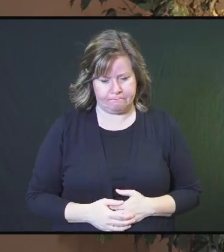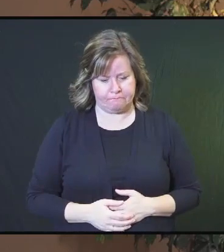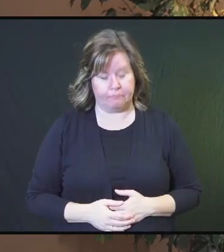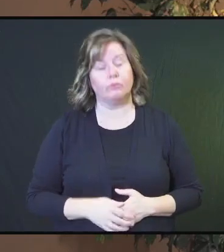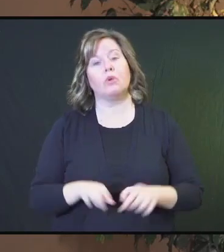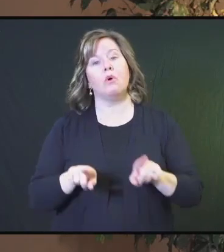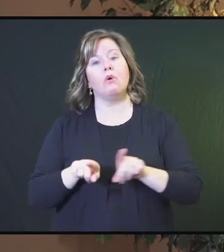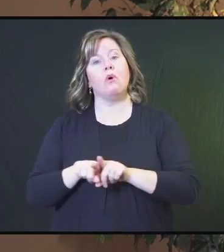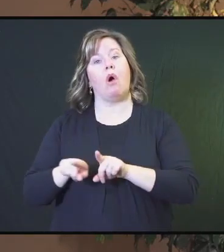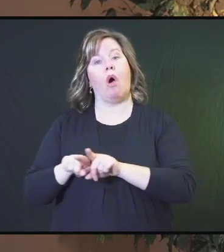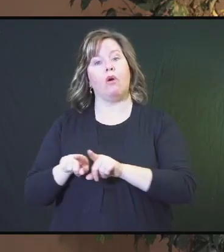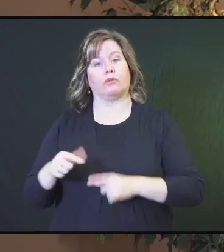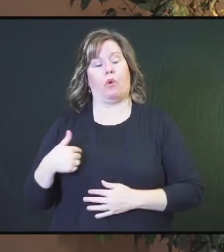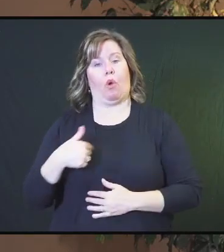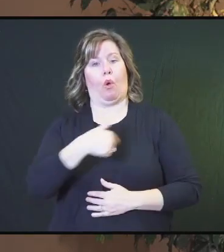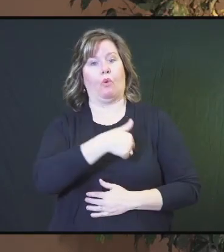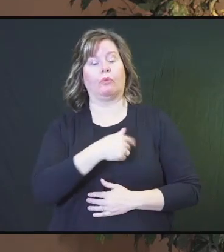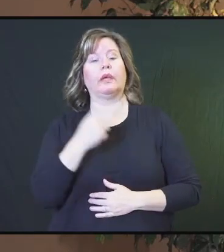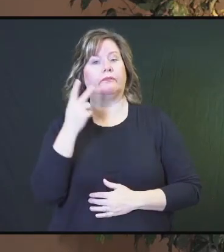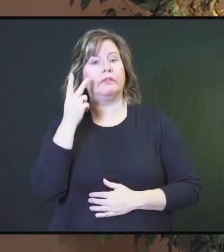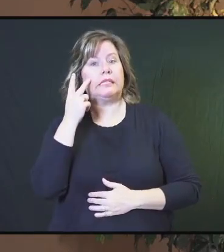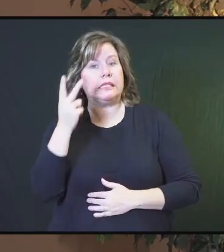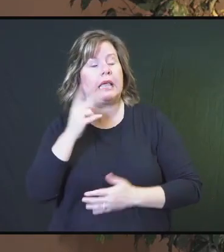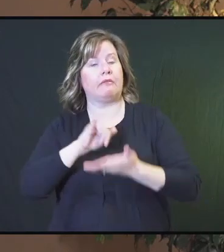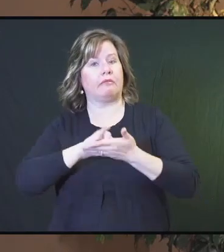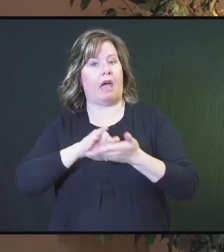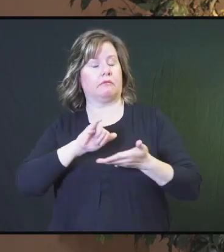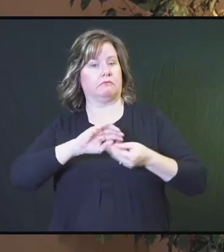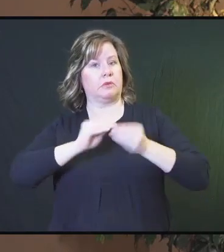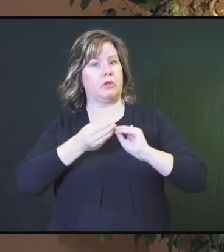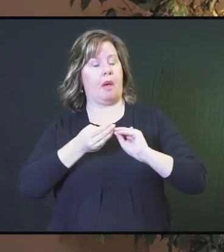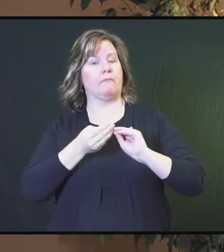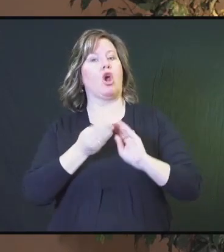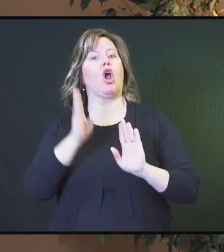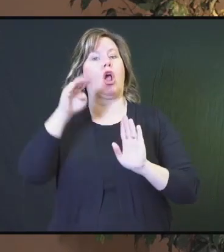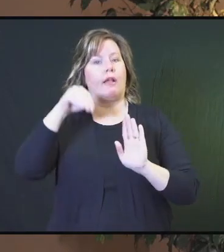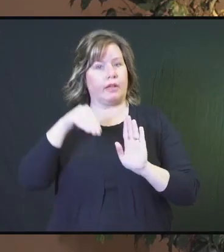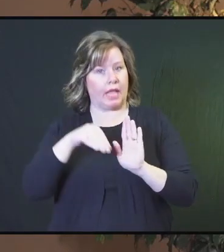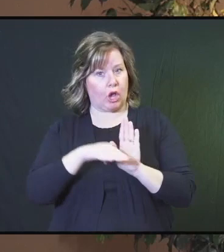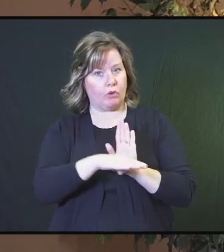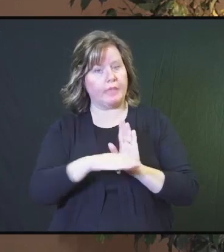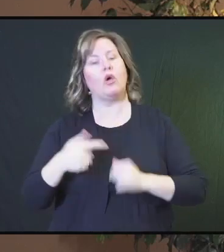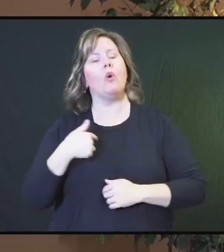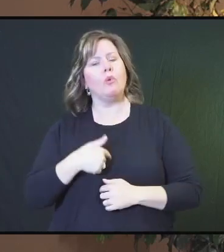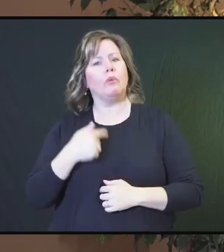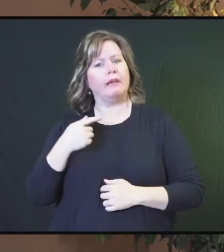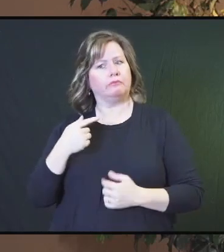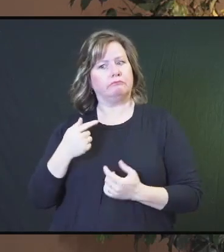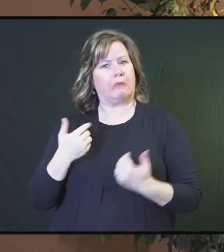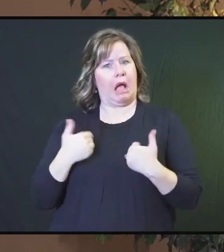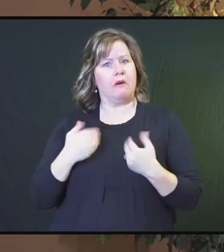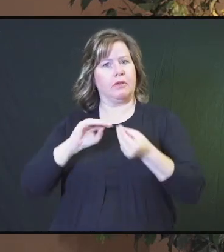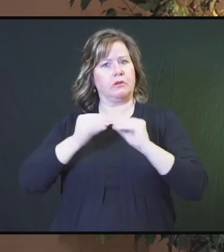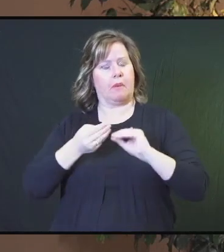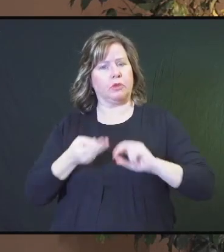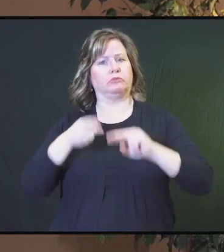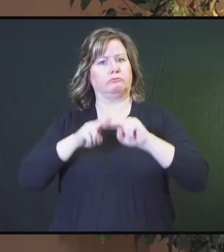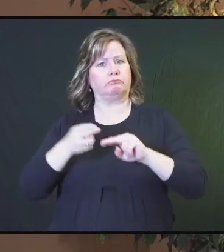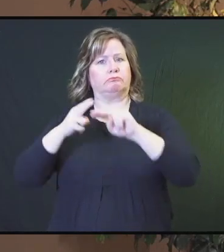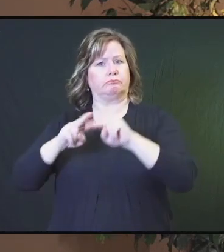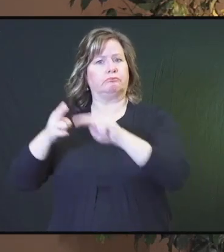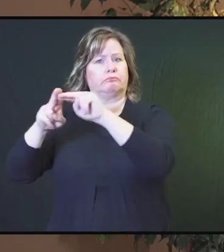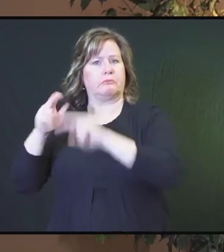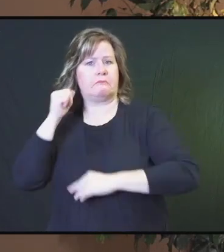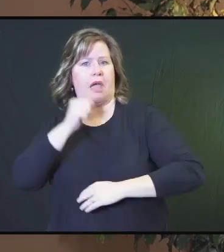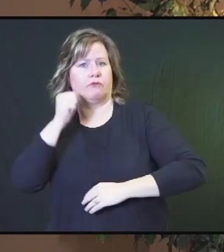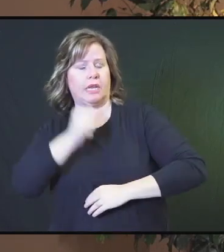before, a general flattening of the curve. While we're seeing increases day over day, the trajectory of this curve has flattened. And there are a